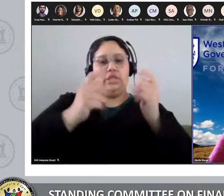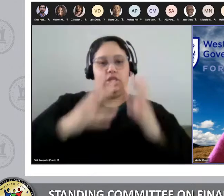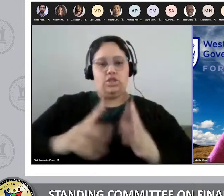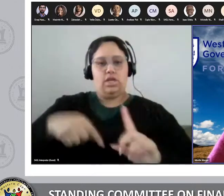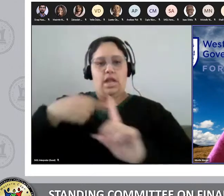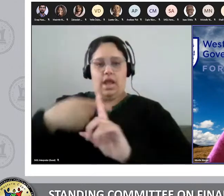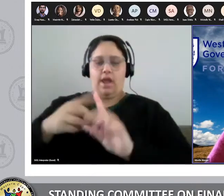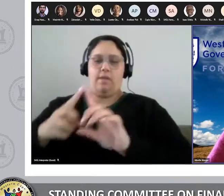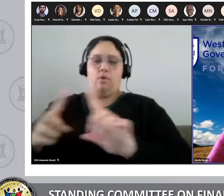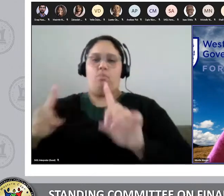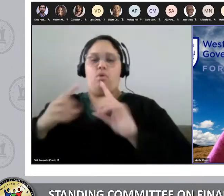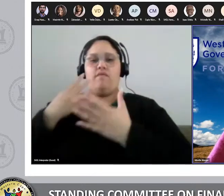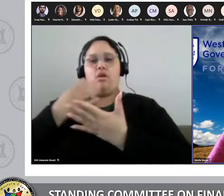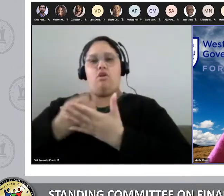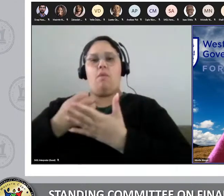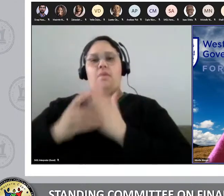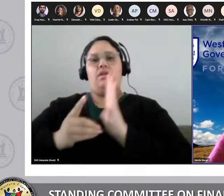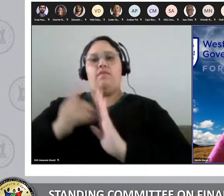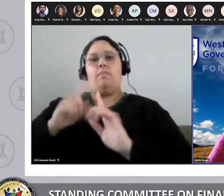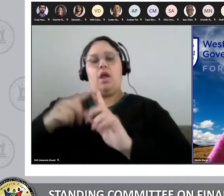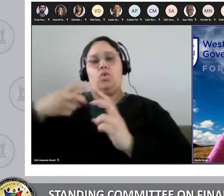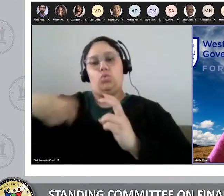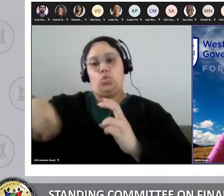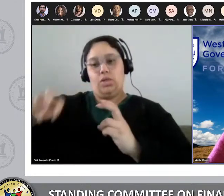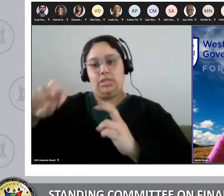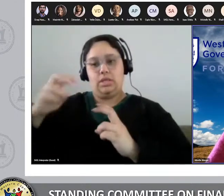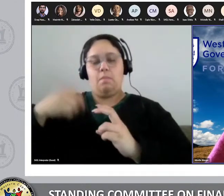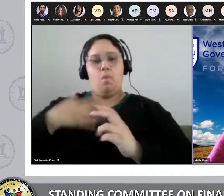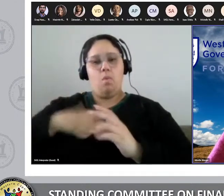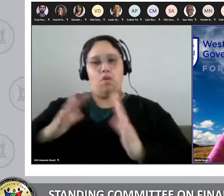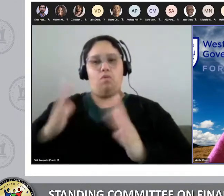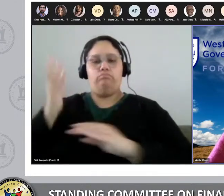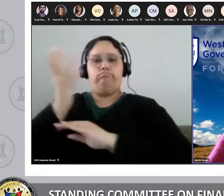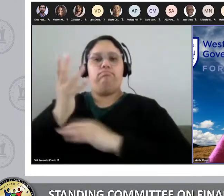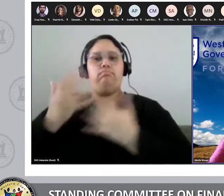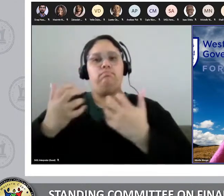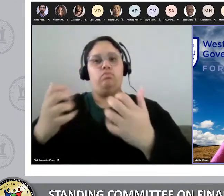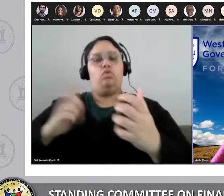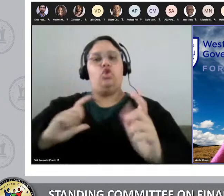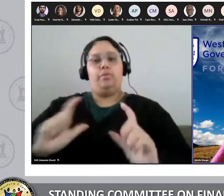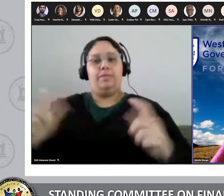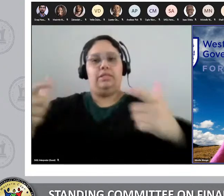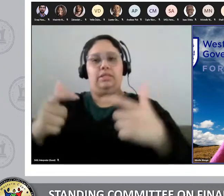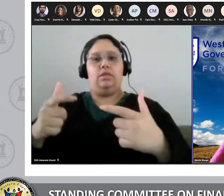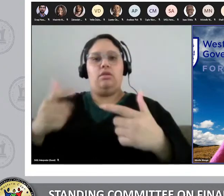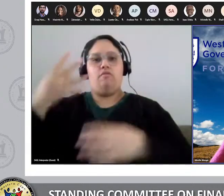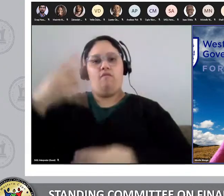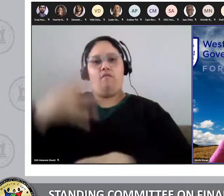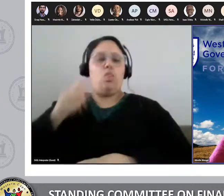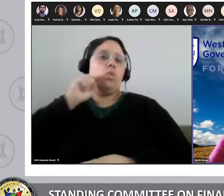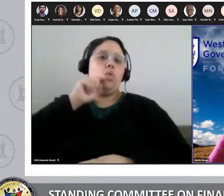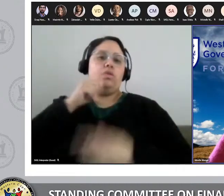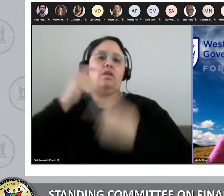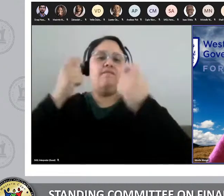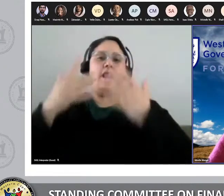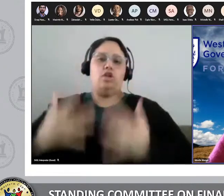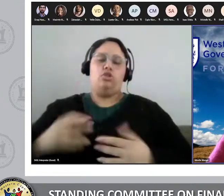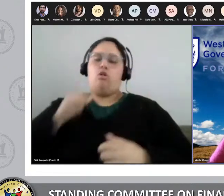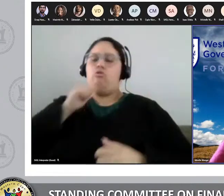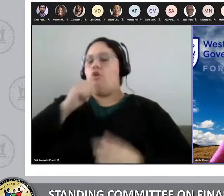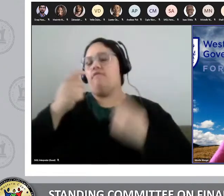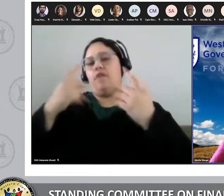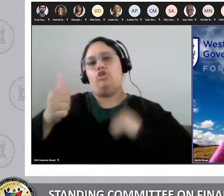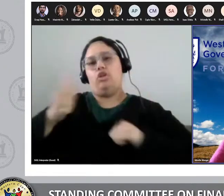Department of Economic Development and Tourism, and we're delighted to be able to present to the committee the fourth quarterly financial and